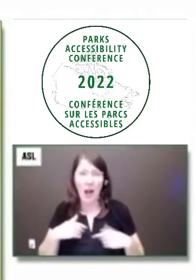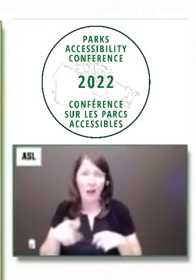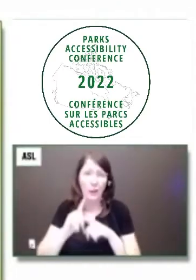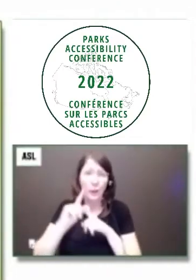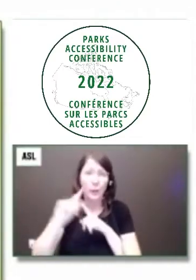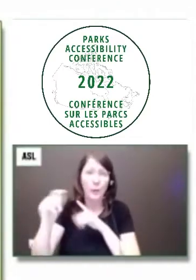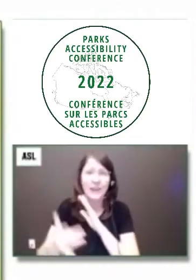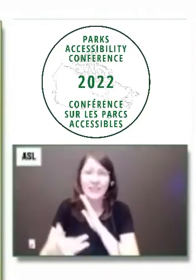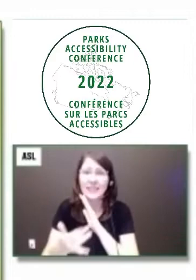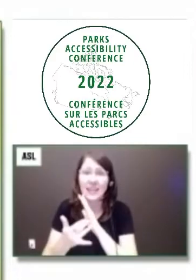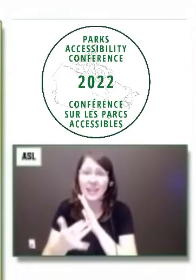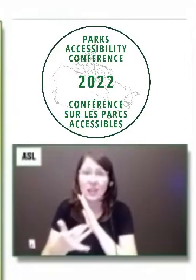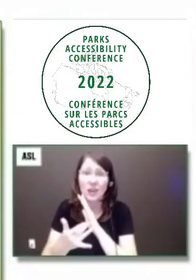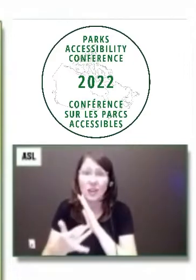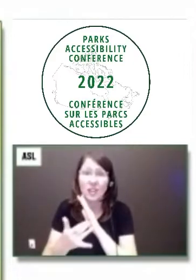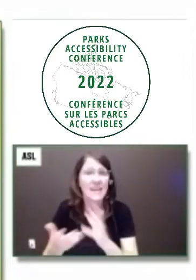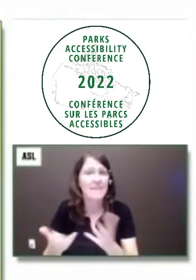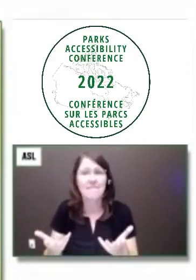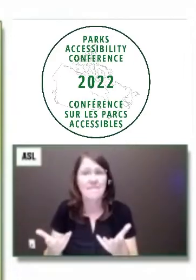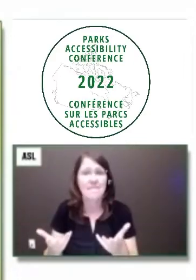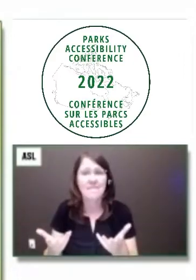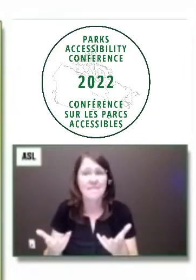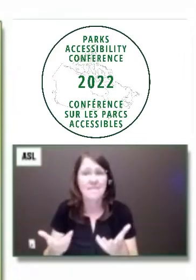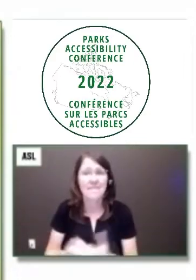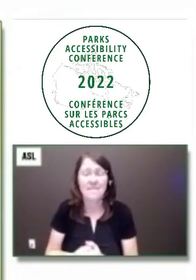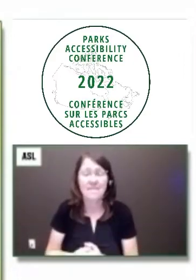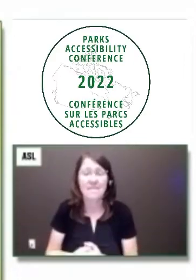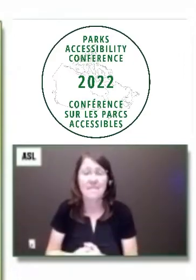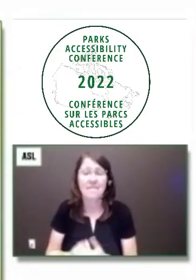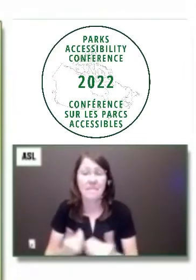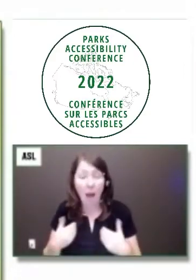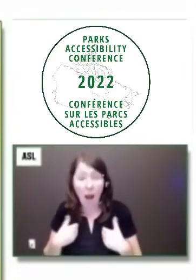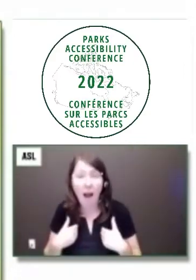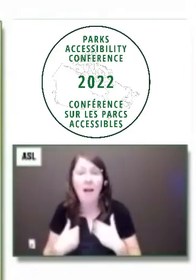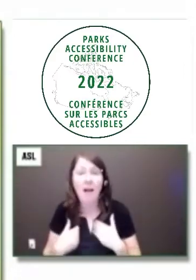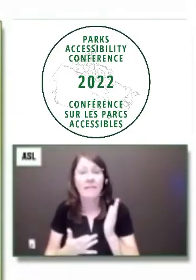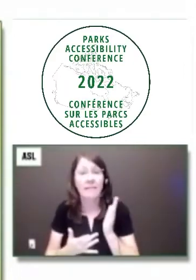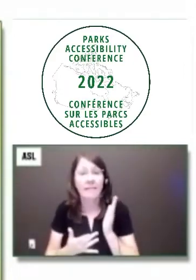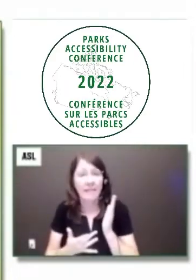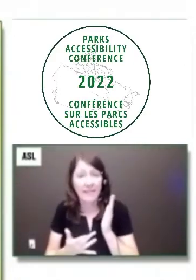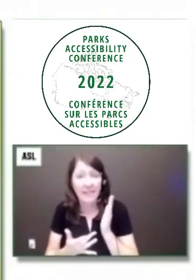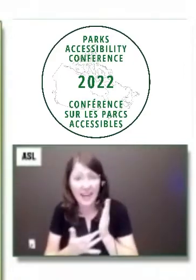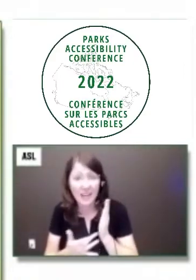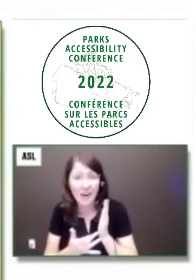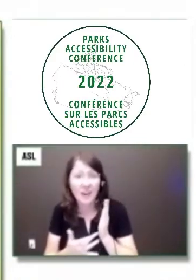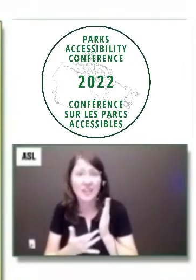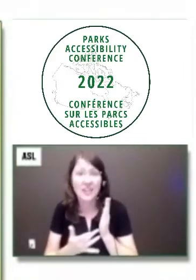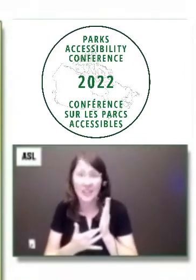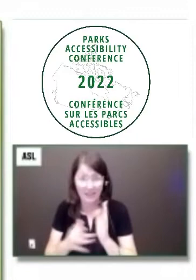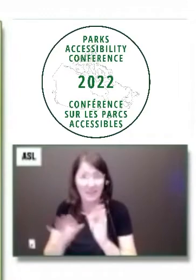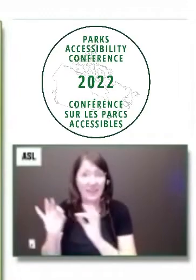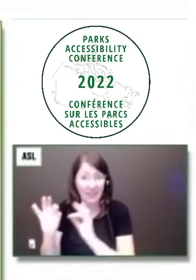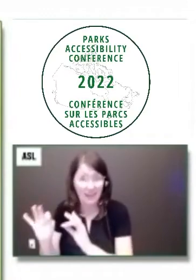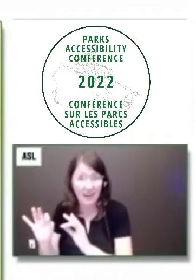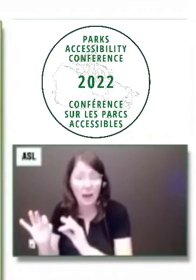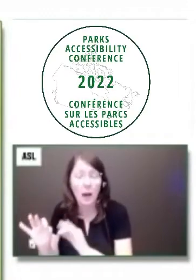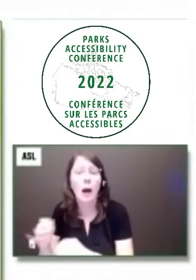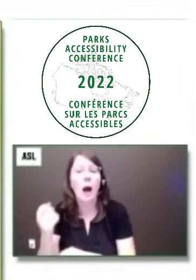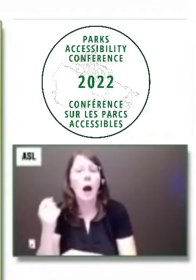ways of using technology that we use, and it can be analog, where we can use our own way